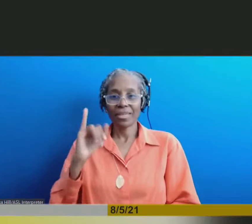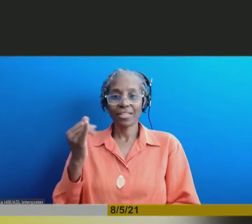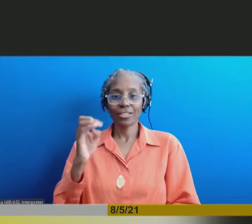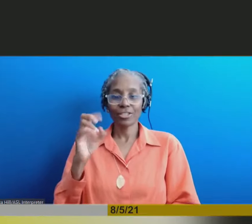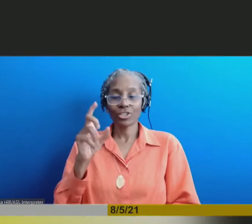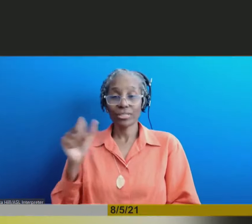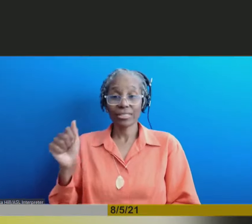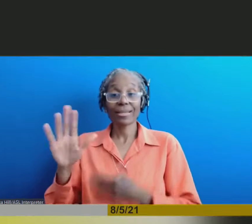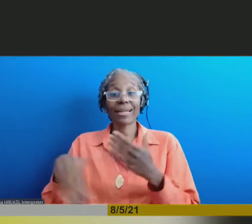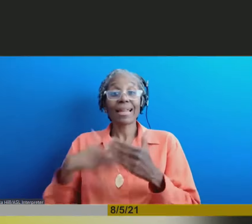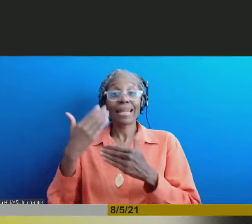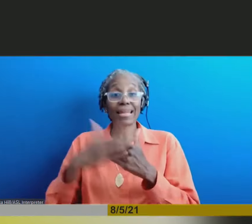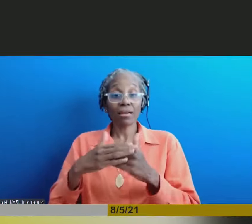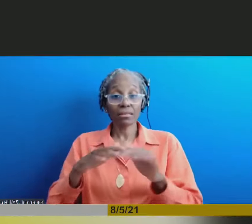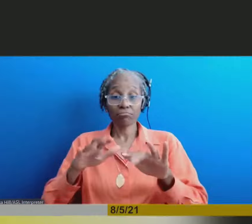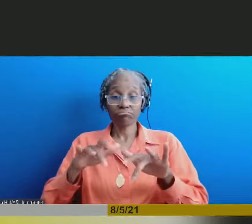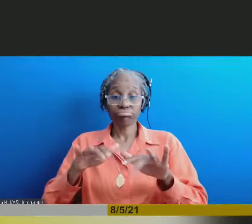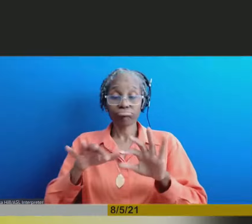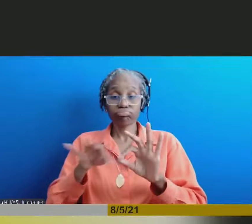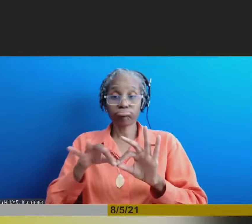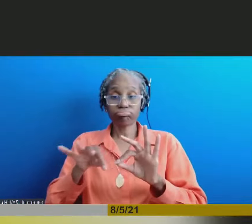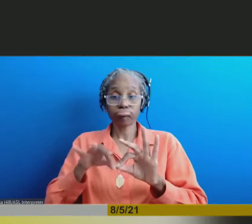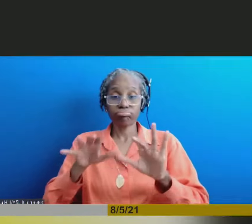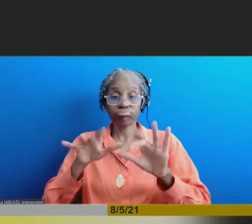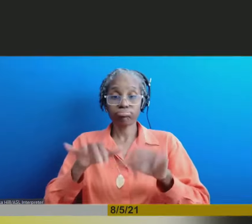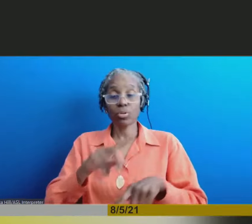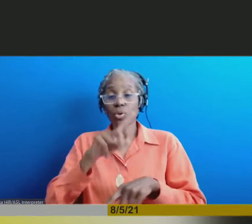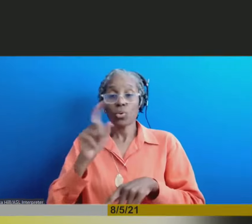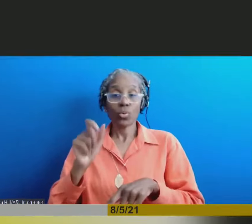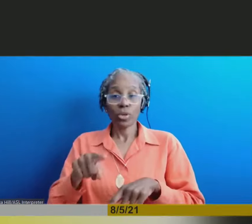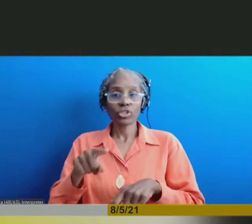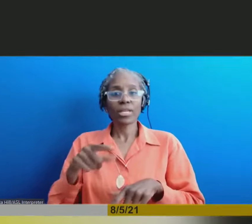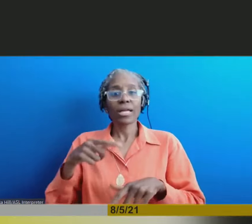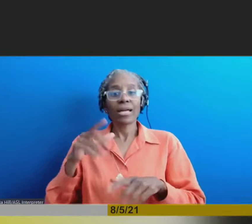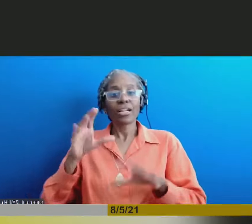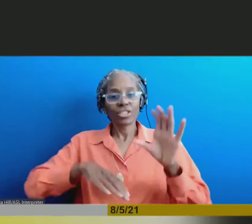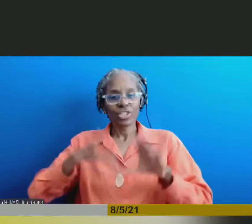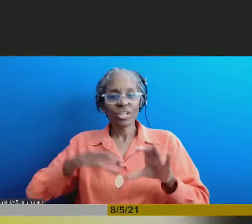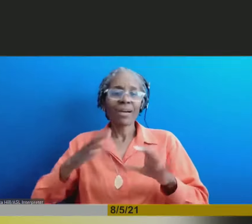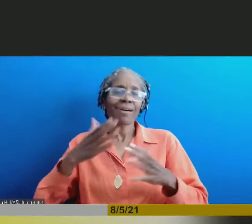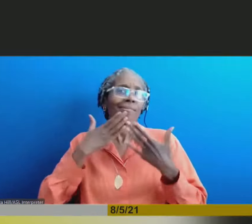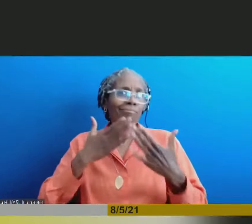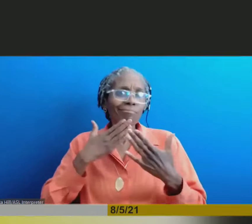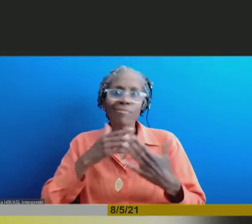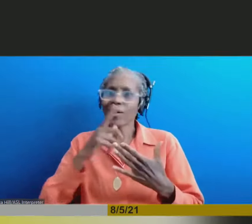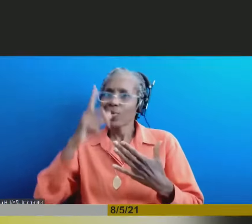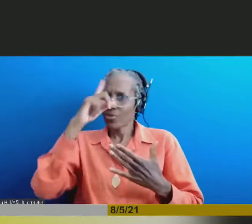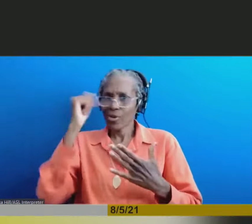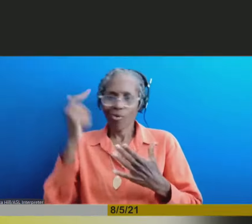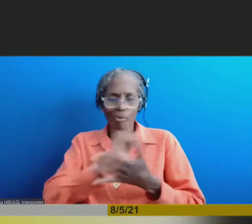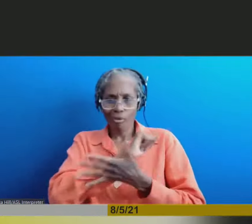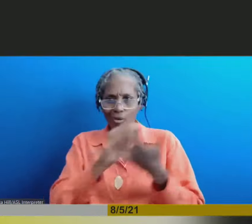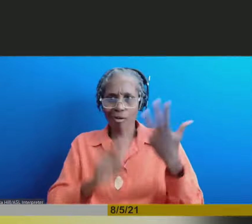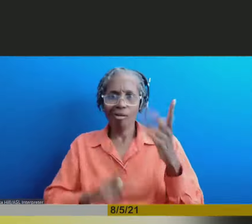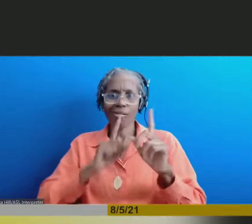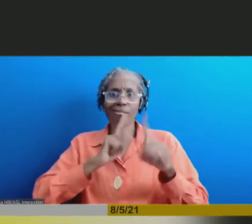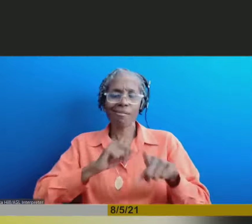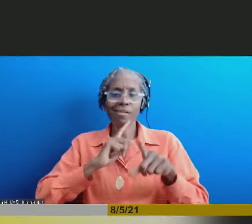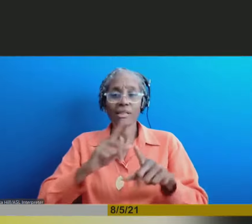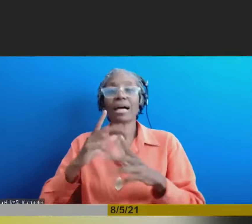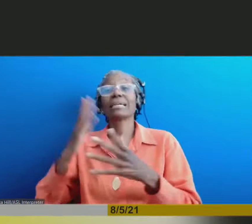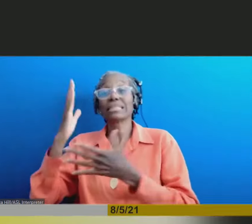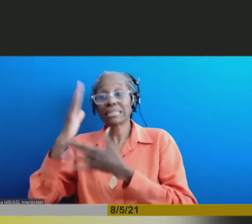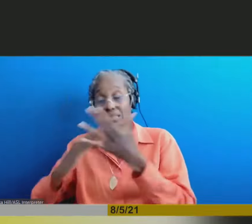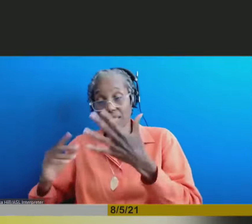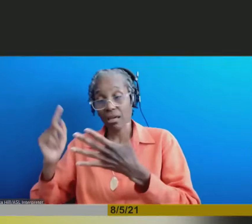go to some of the questions that you've all put in the chat. Thanks so much. I don't think we'll be able to get to all of them, but I'm also going to try to combine the ones that are